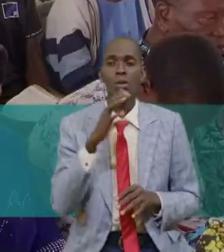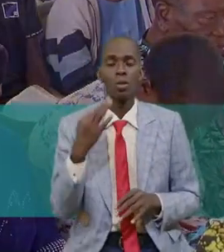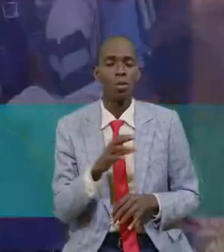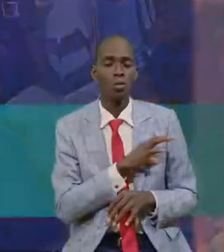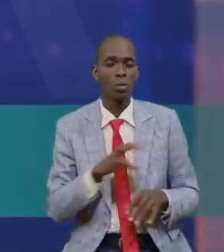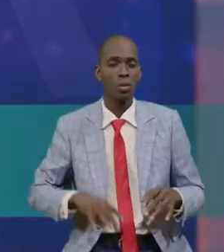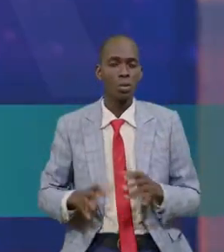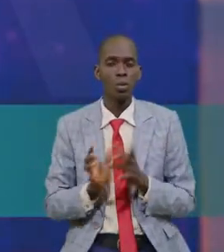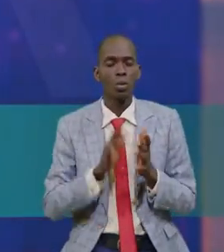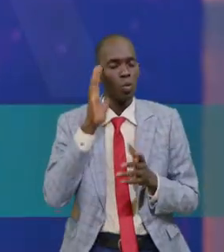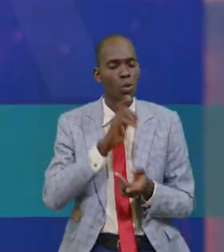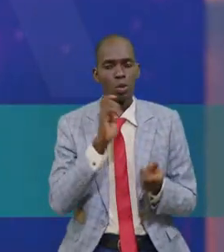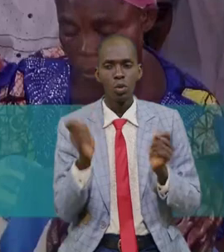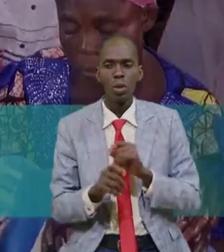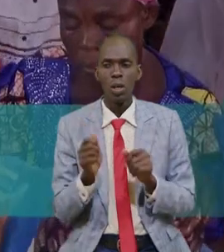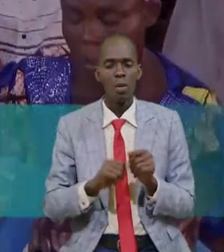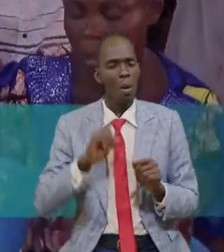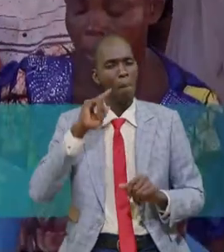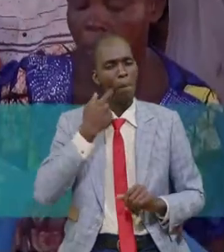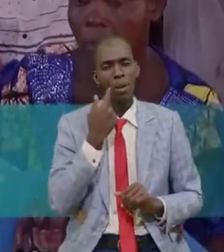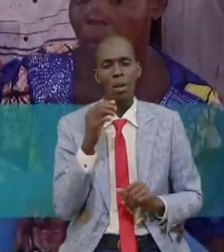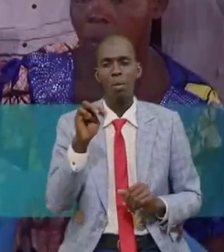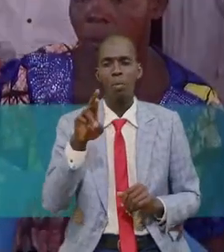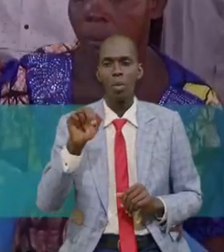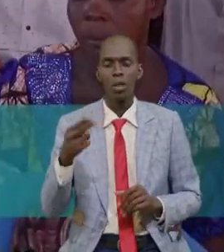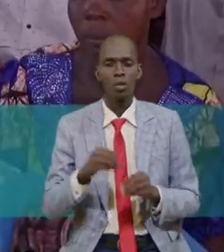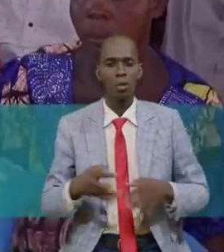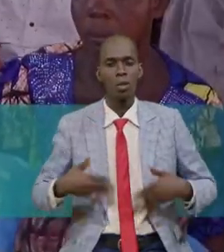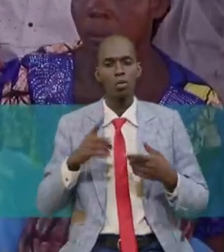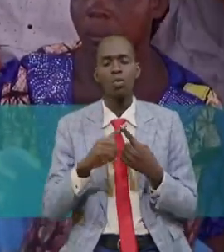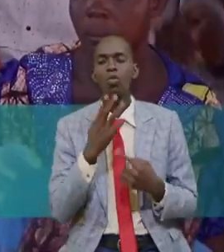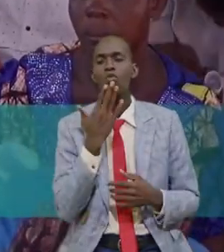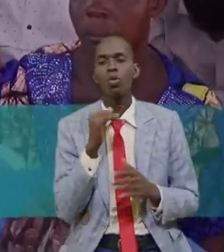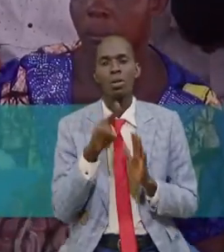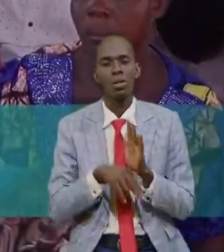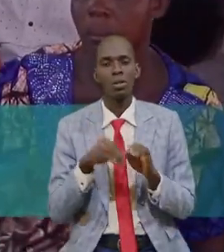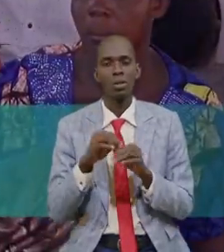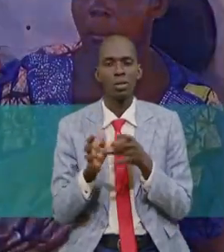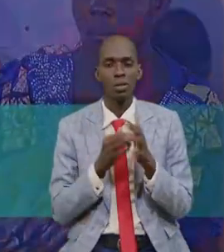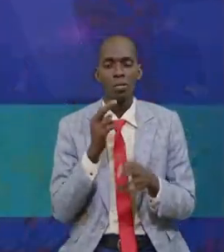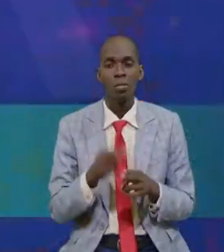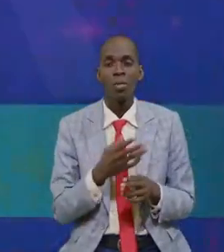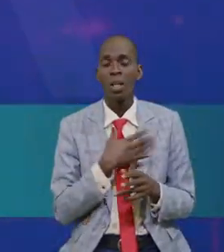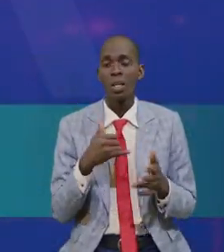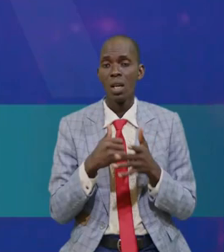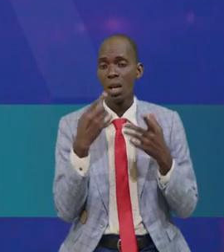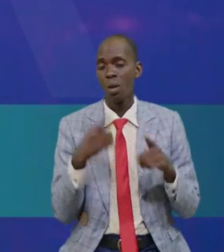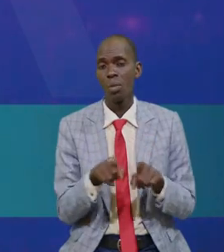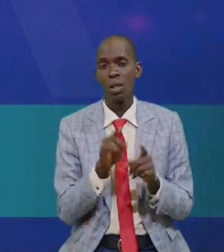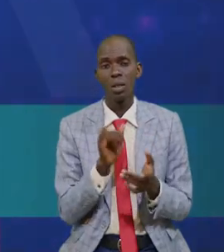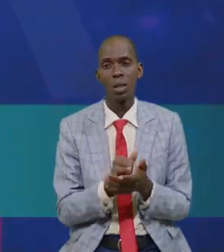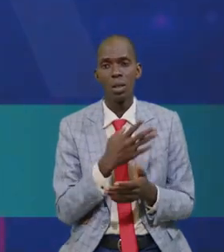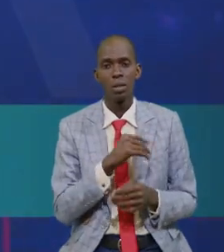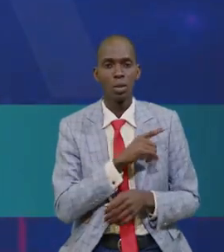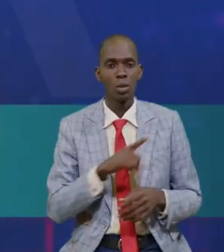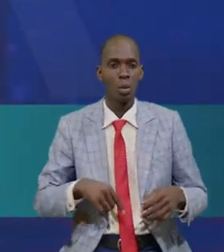life into sweetness in Jesus' name. And it was so, and it was so. And the Lord made a covenant